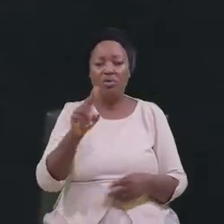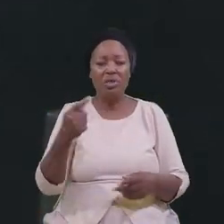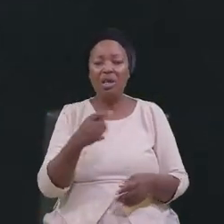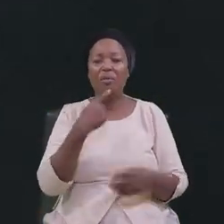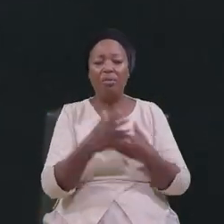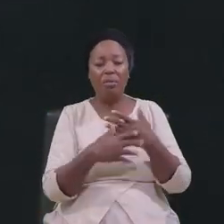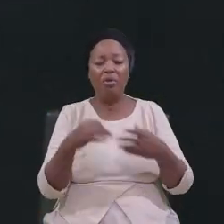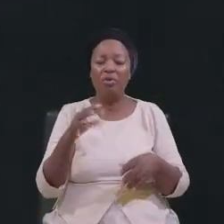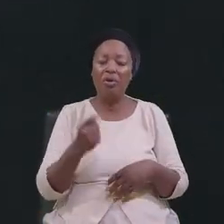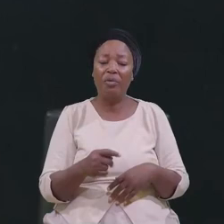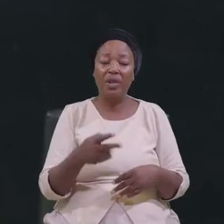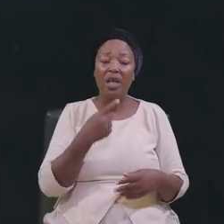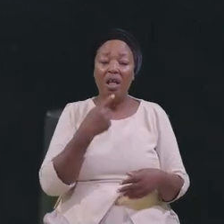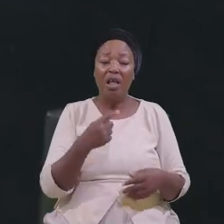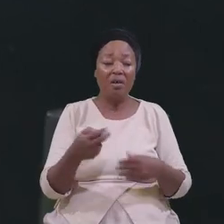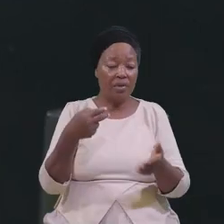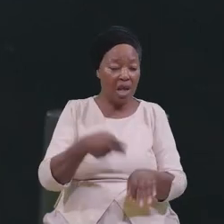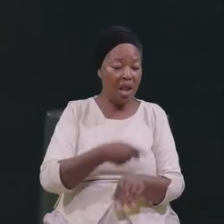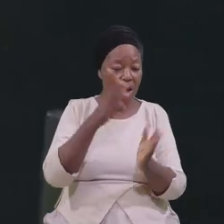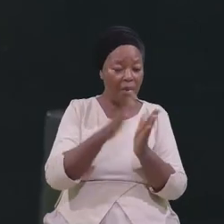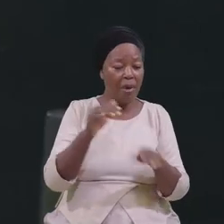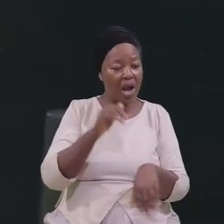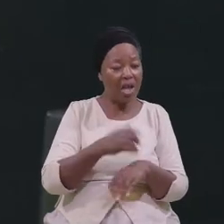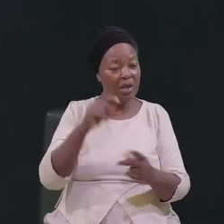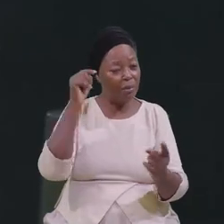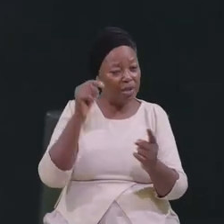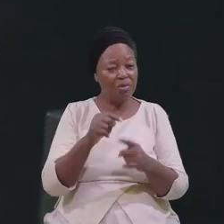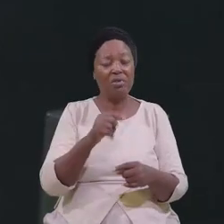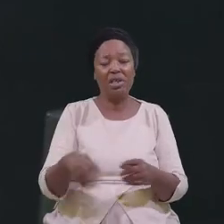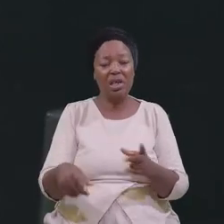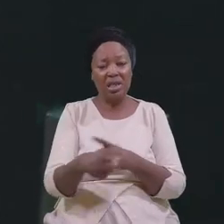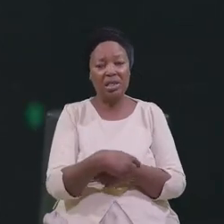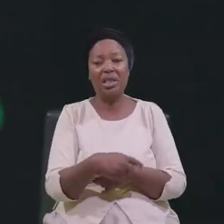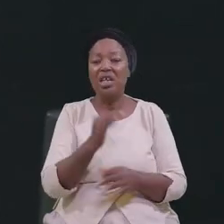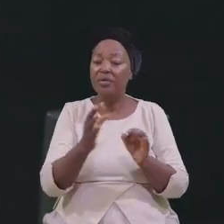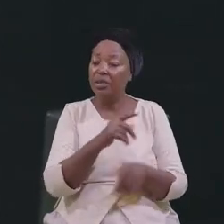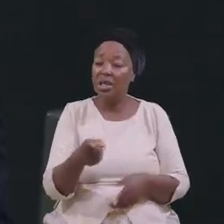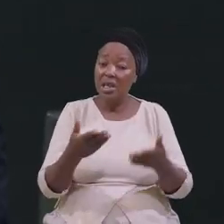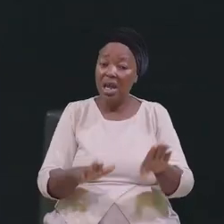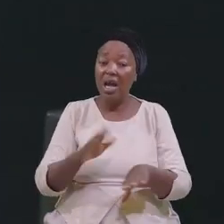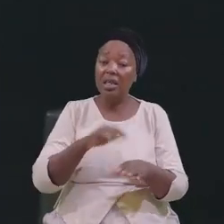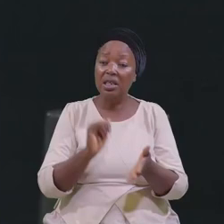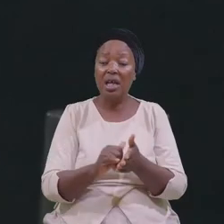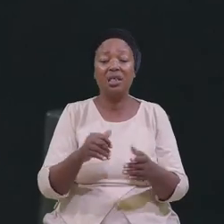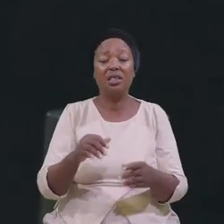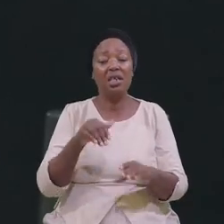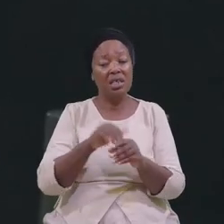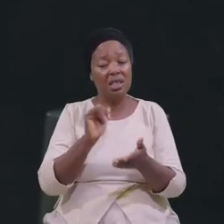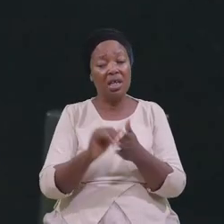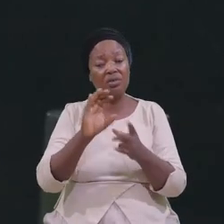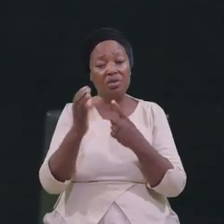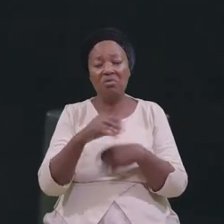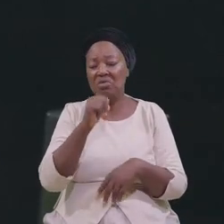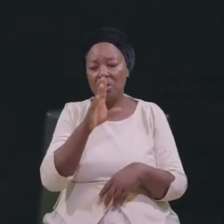a particular day, at a particular time. If they die in that condition, they will not be with God